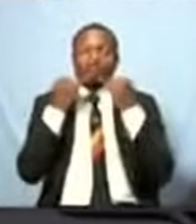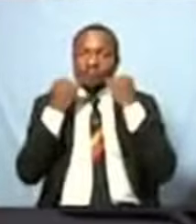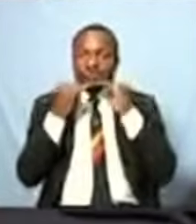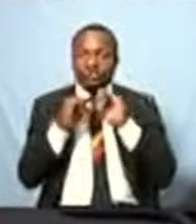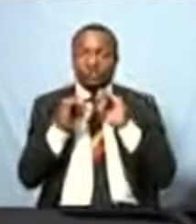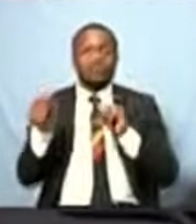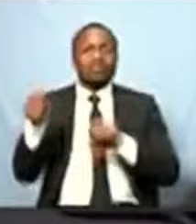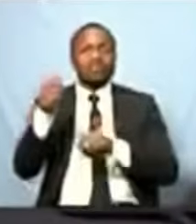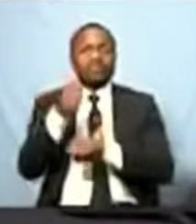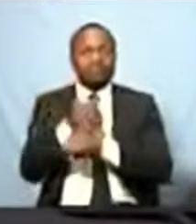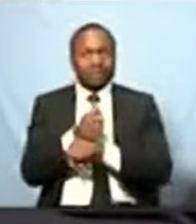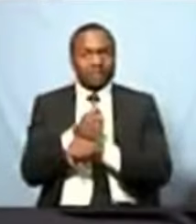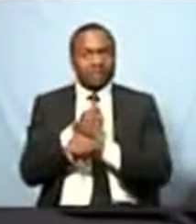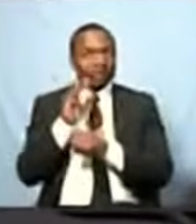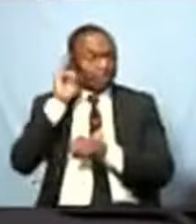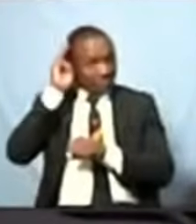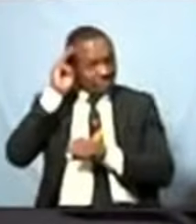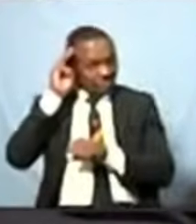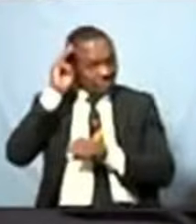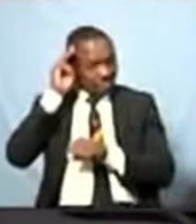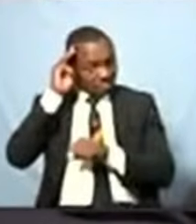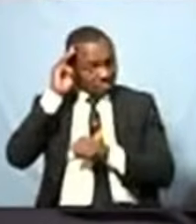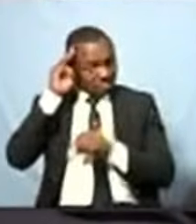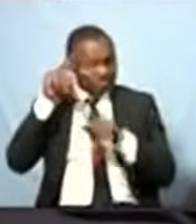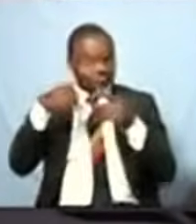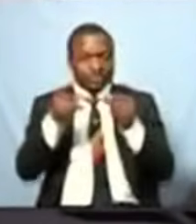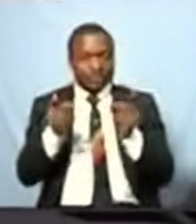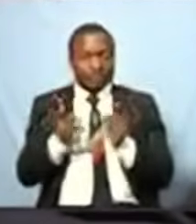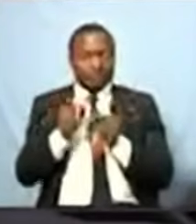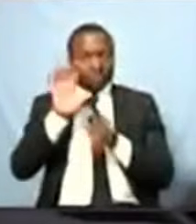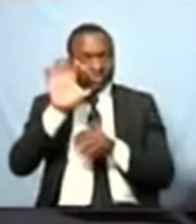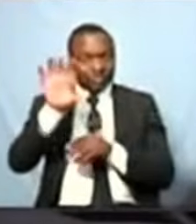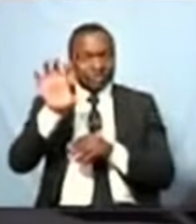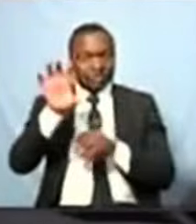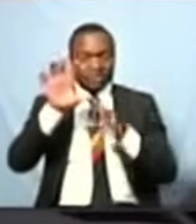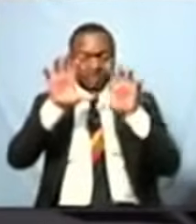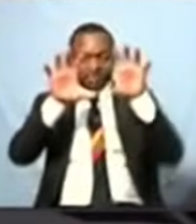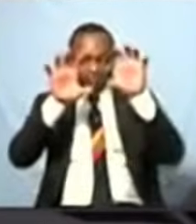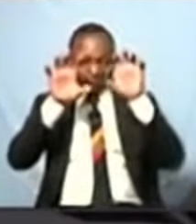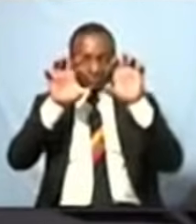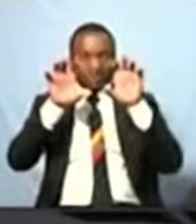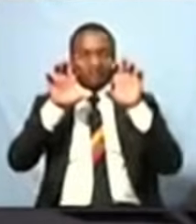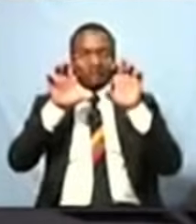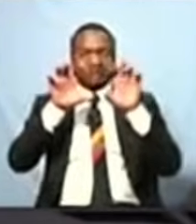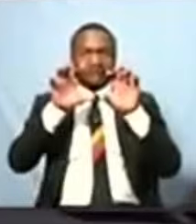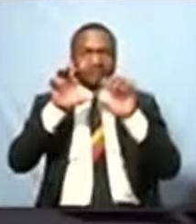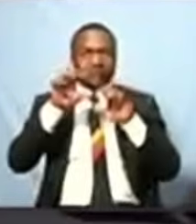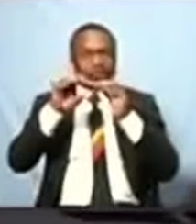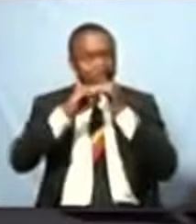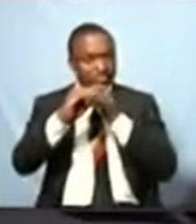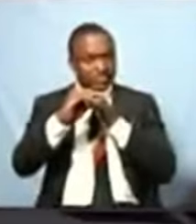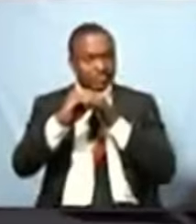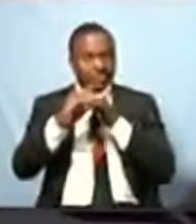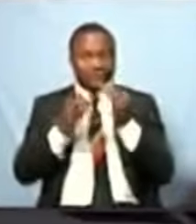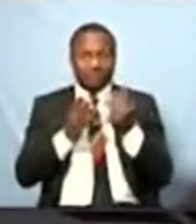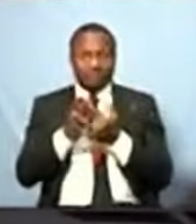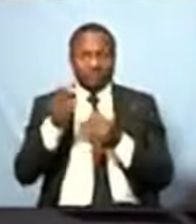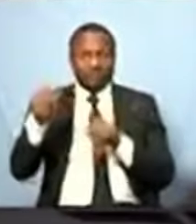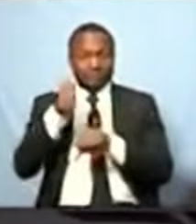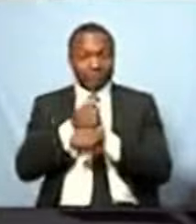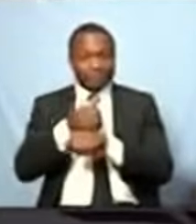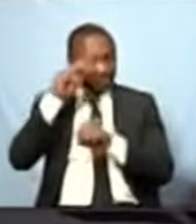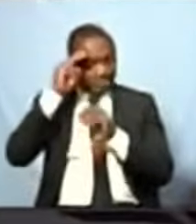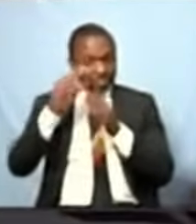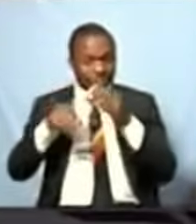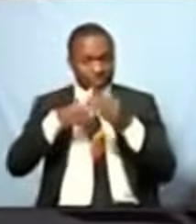to ministerial positions at cabinet and provincial levels. In the same vein, through the appointment of ministers